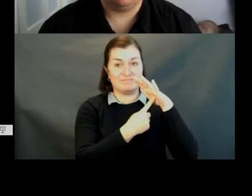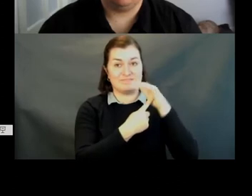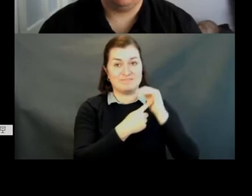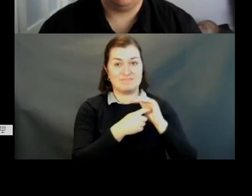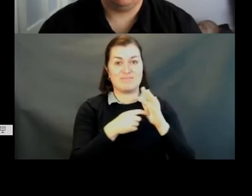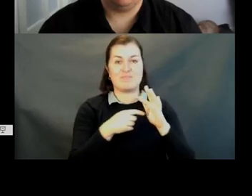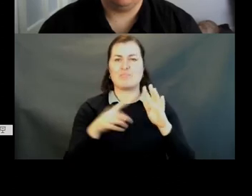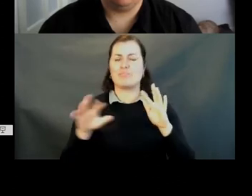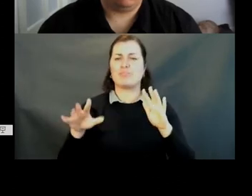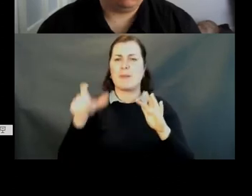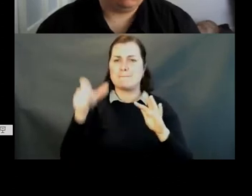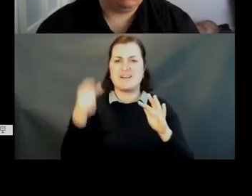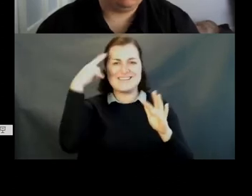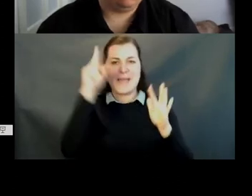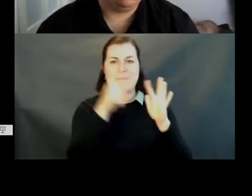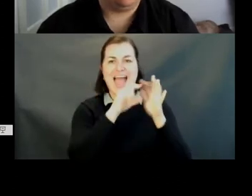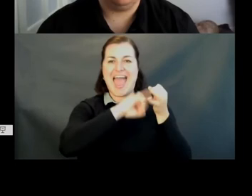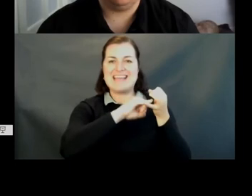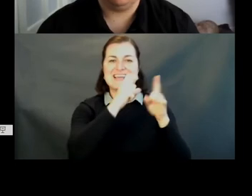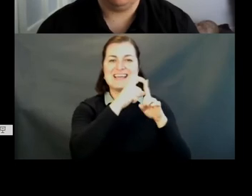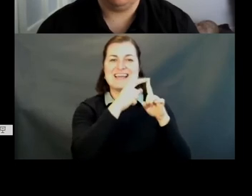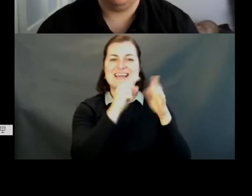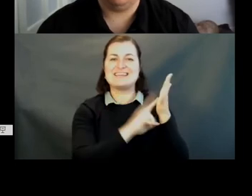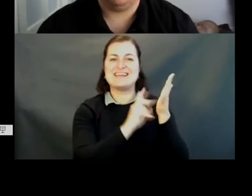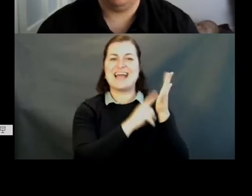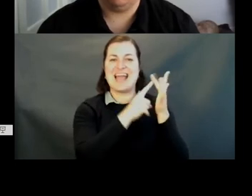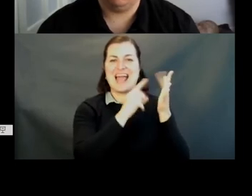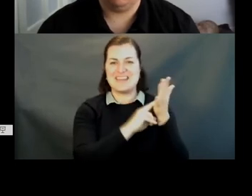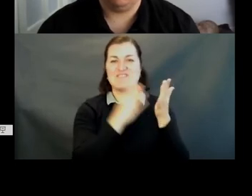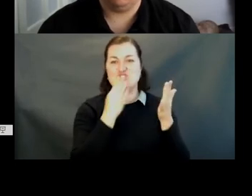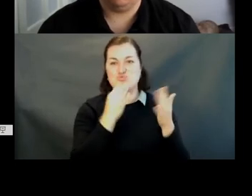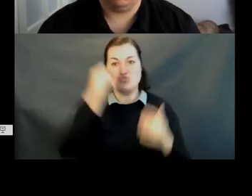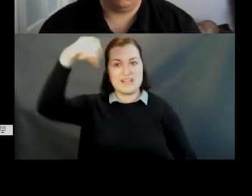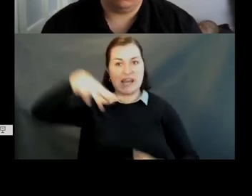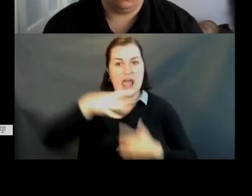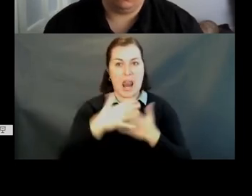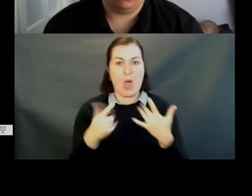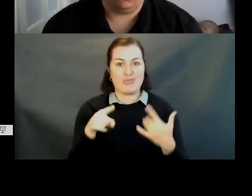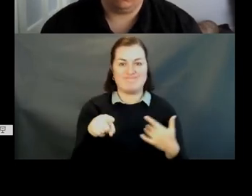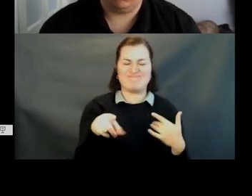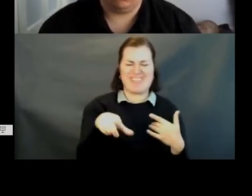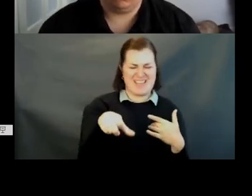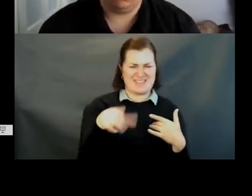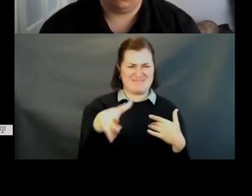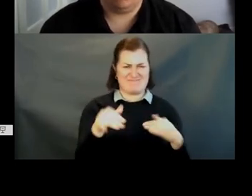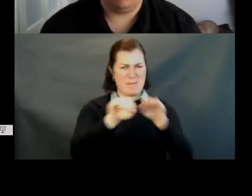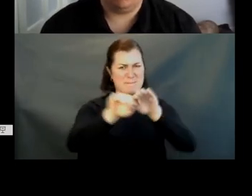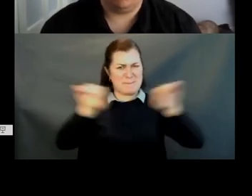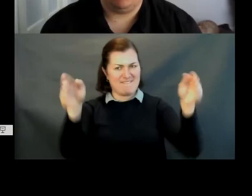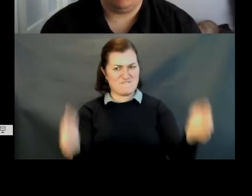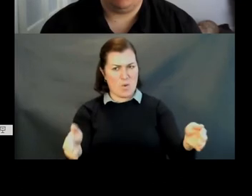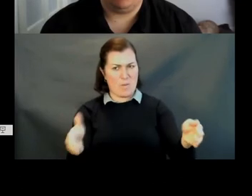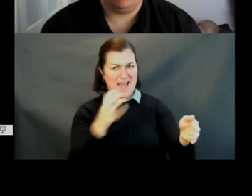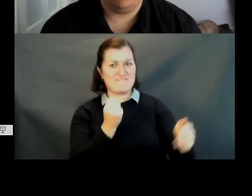uses light a lot. So it's just a platform that's on metal legs. I don't know how big it is. I wouldn't know how big it is from